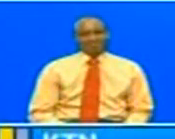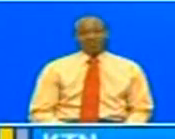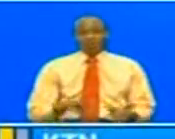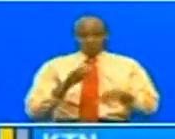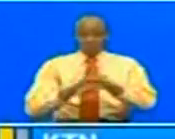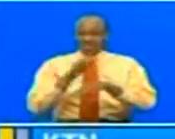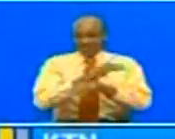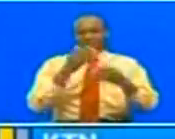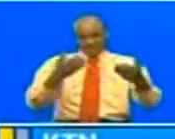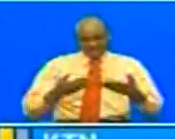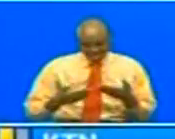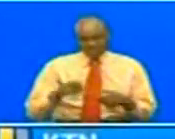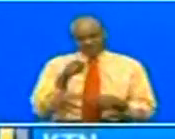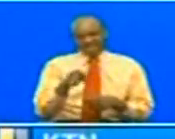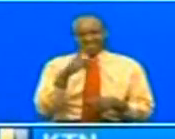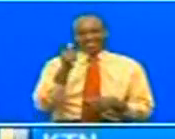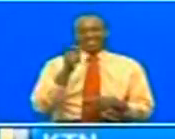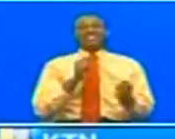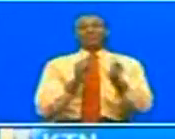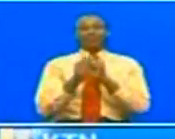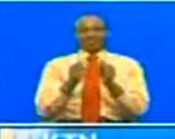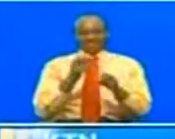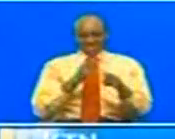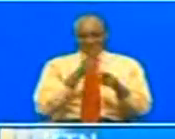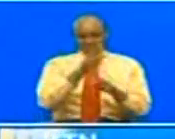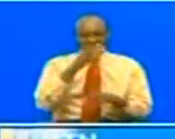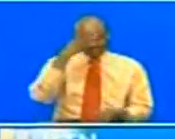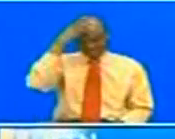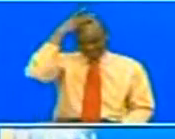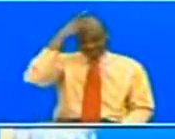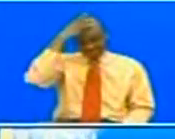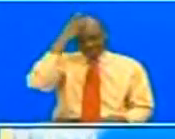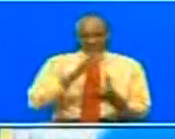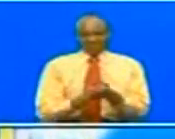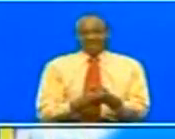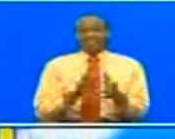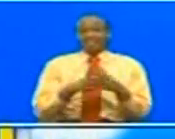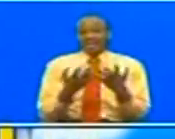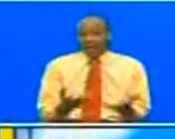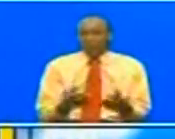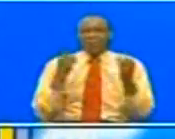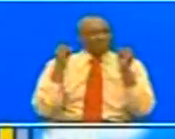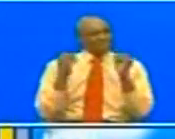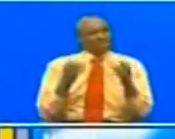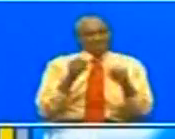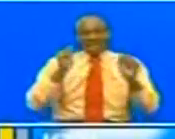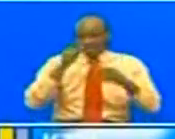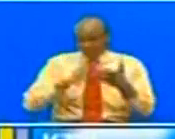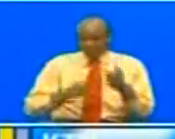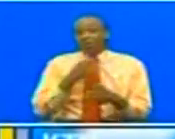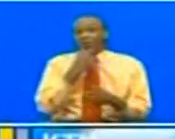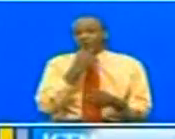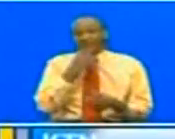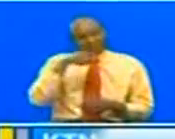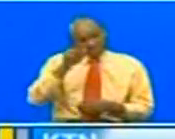Good evening and welcome to today's edition of KTN Sports. My name is Moses Wahisi. Starting us off, many will agree that Gor Mahia remains on course